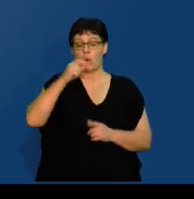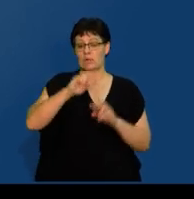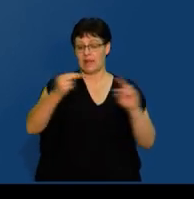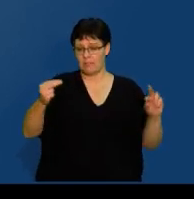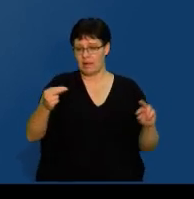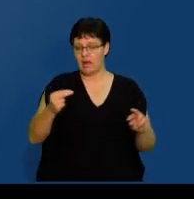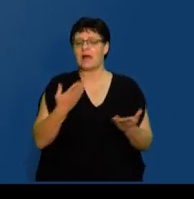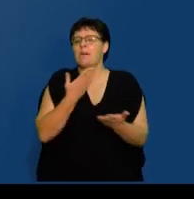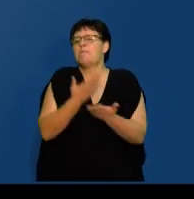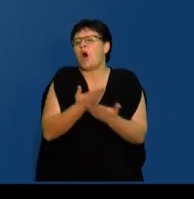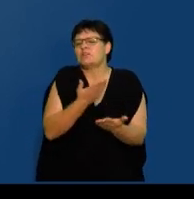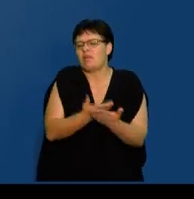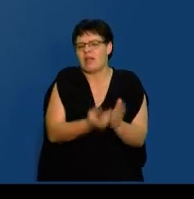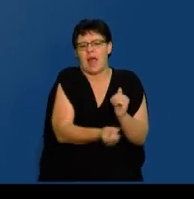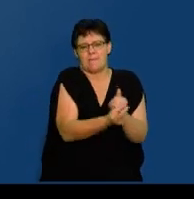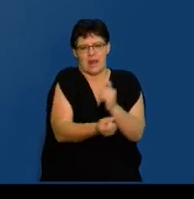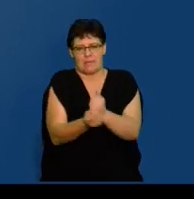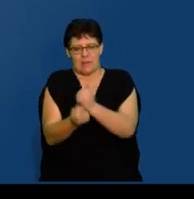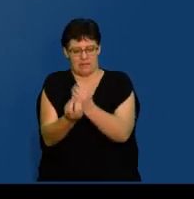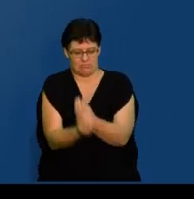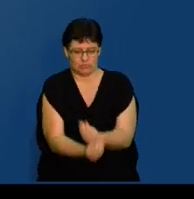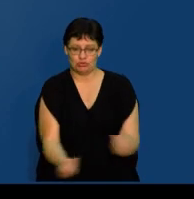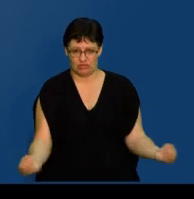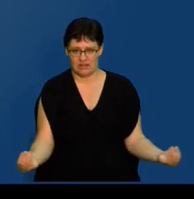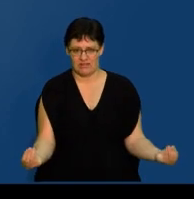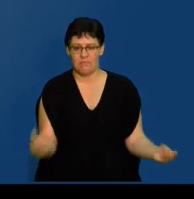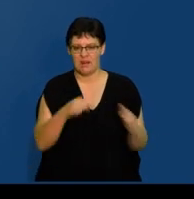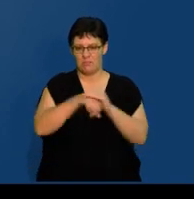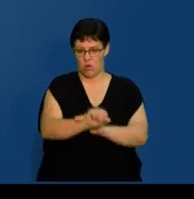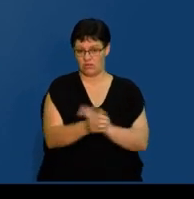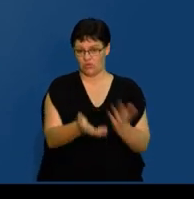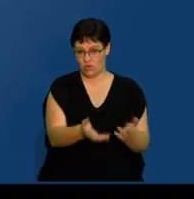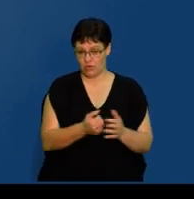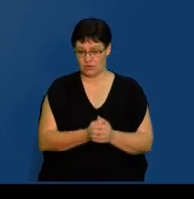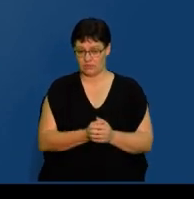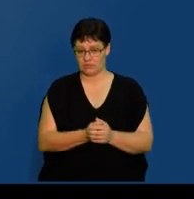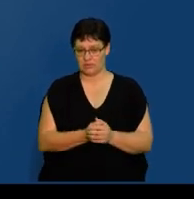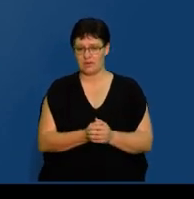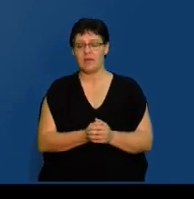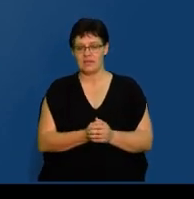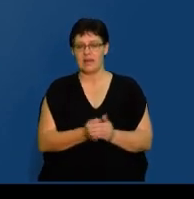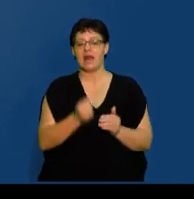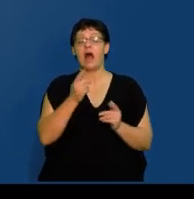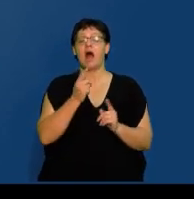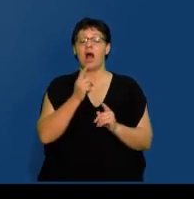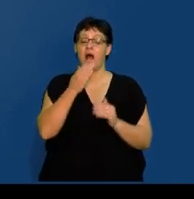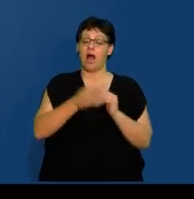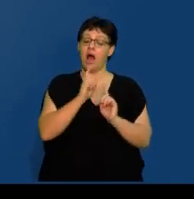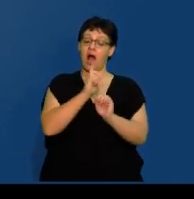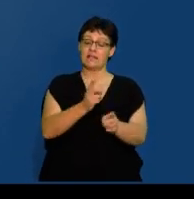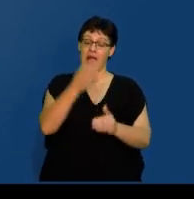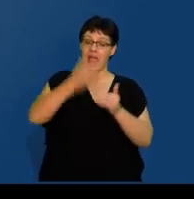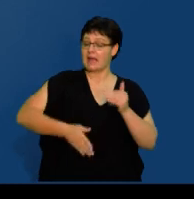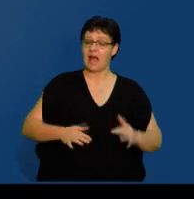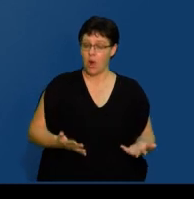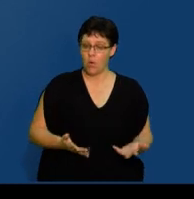the possibilities of the offsprings that might be produced. And we then end off the question looking at how